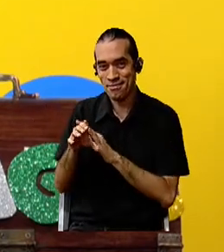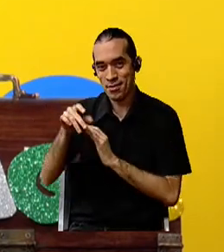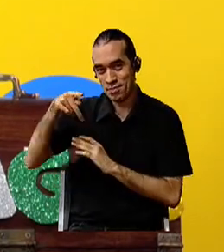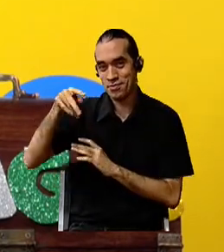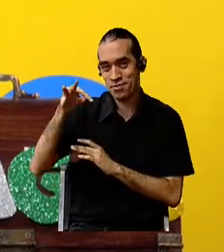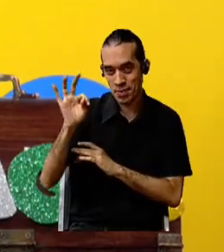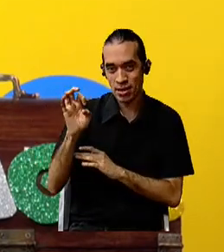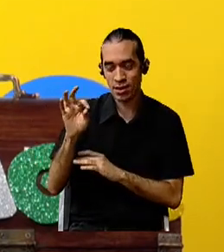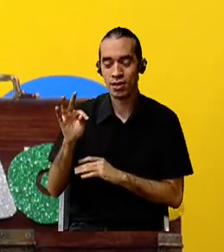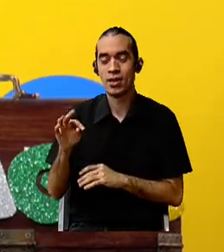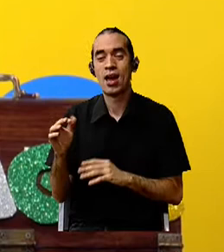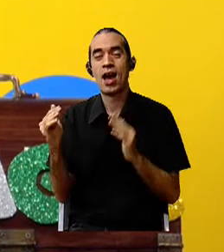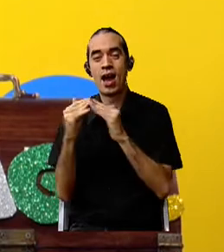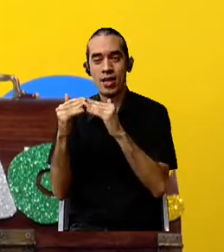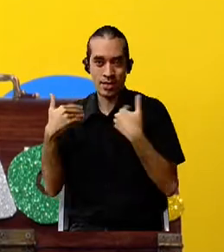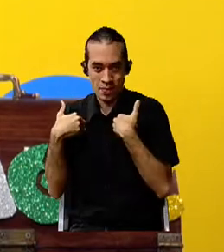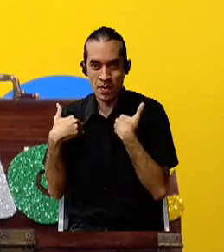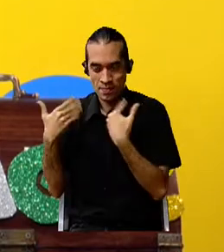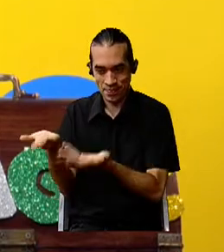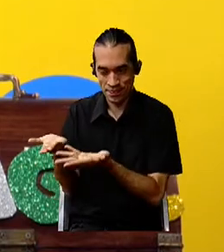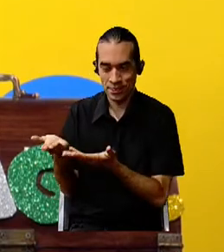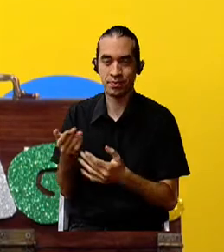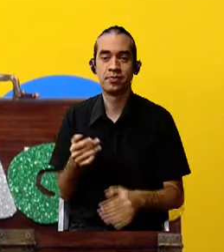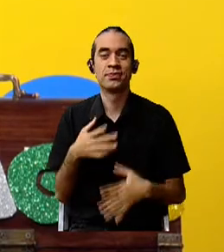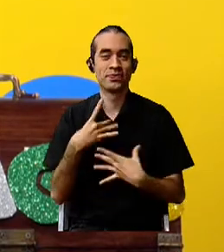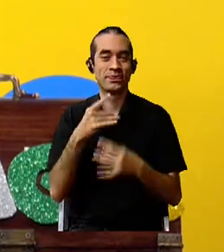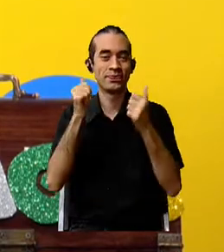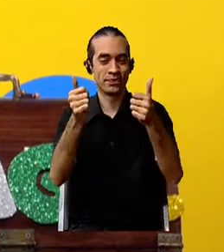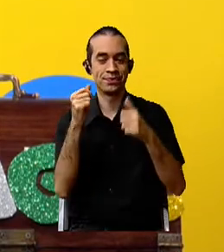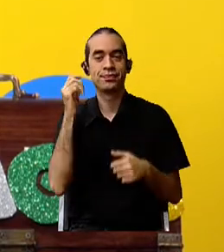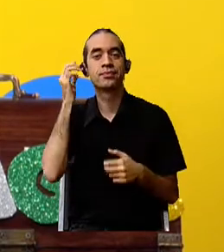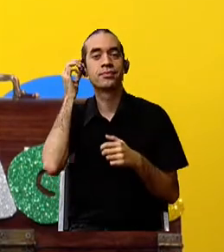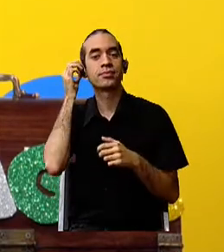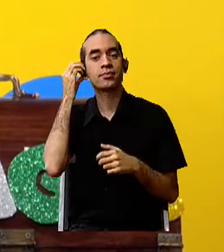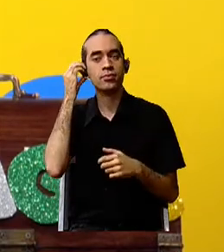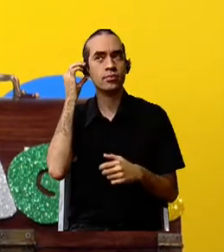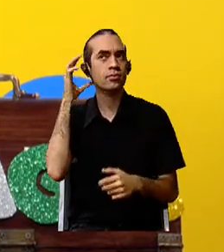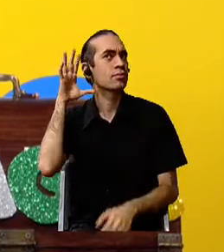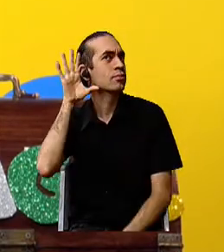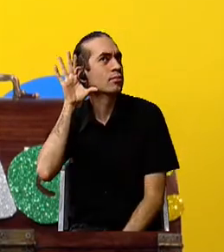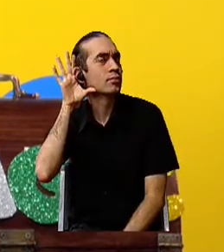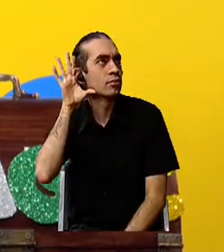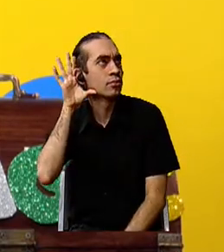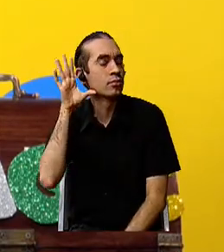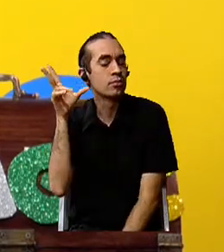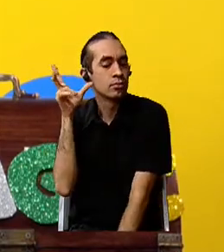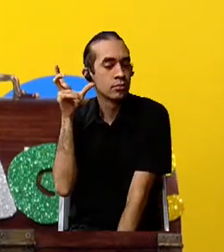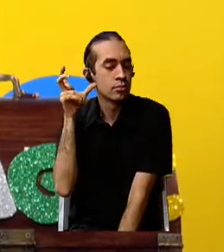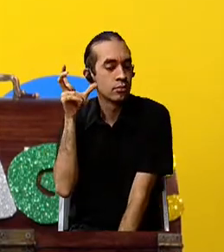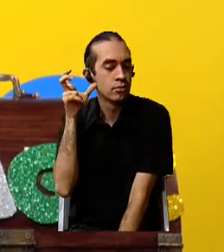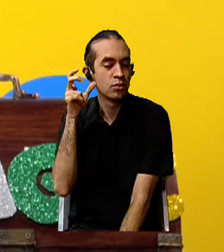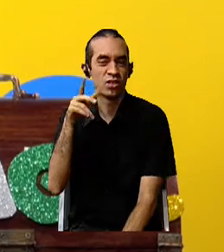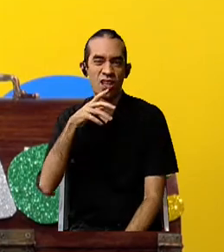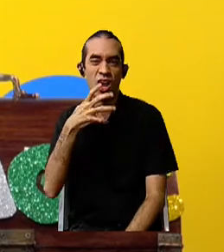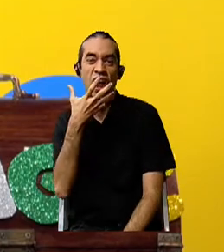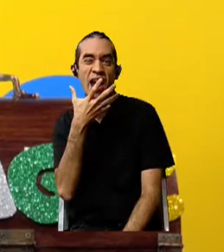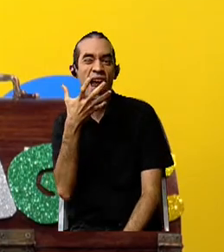Okay, very good, interesting. Chuli, do you hear that sound? Listen, Chuli.